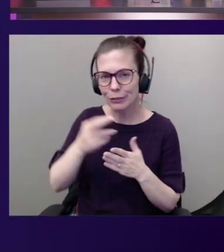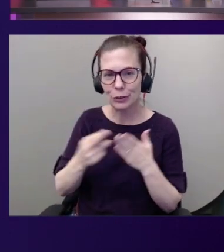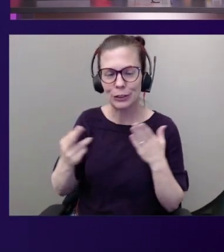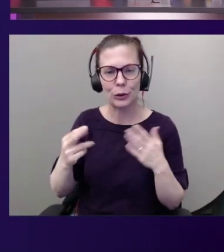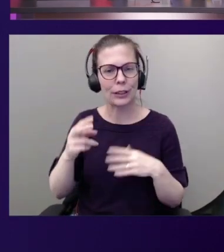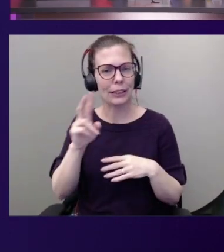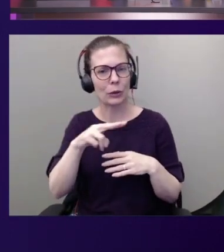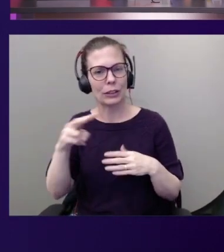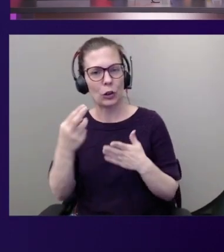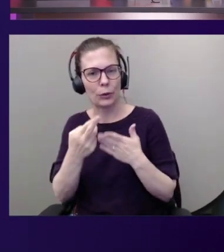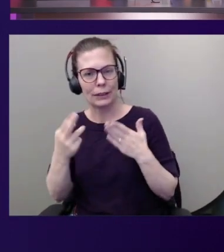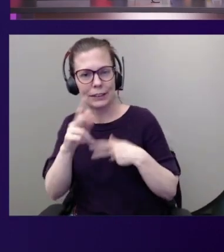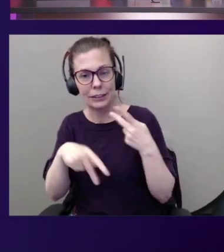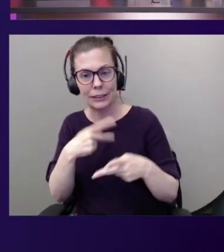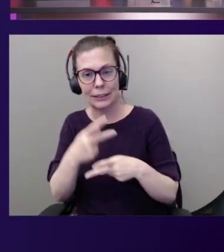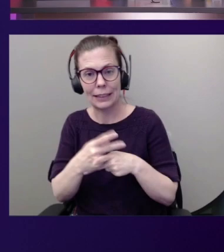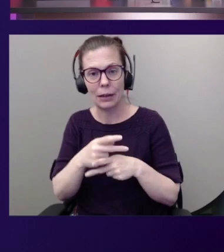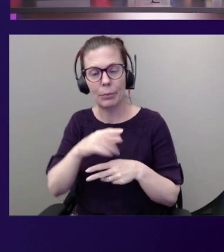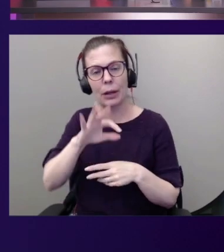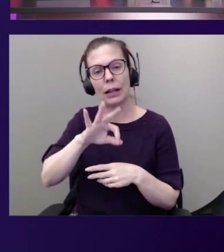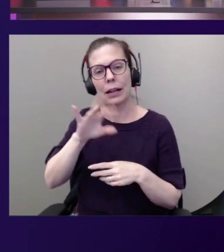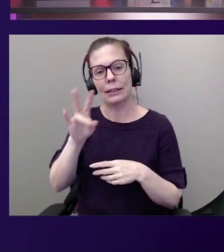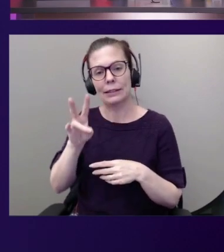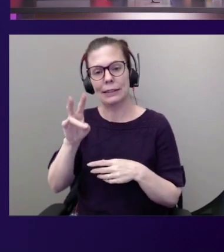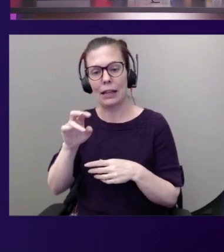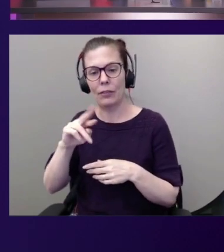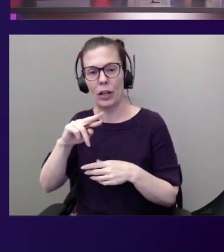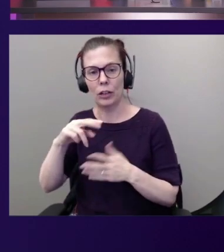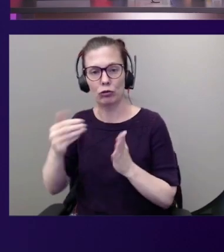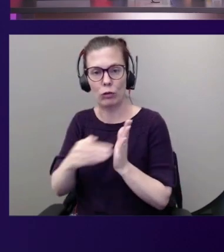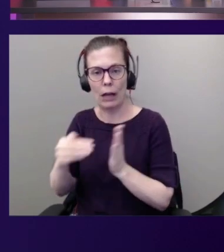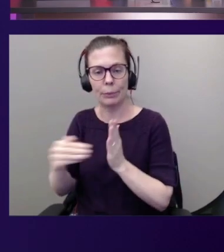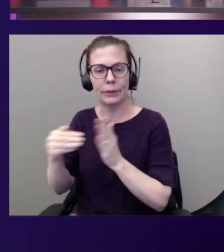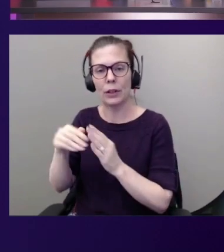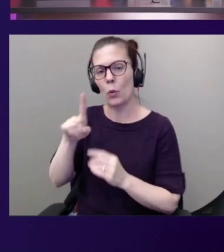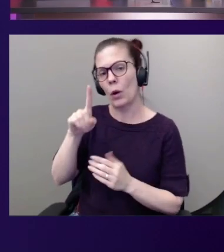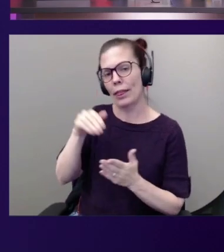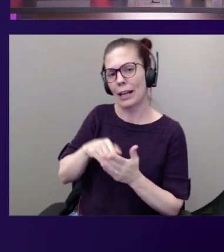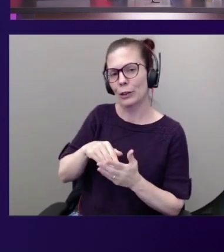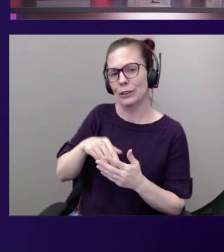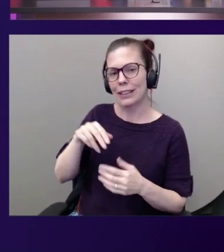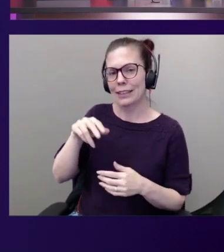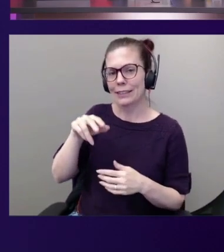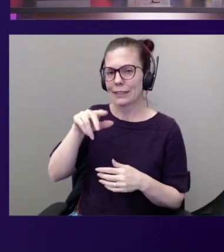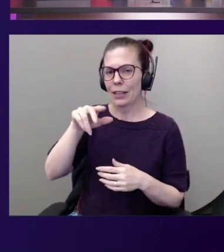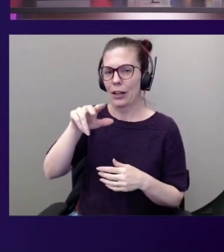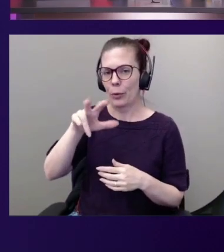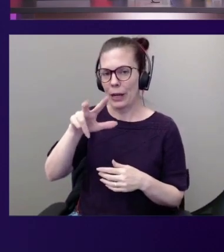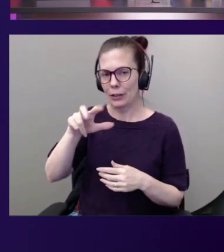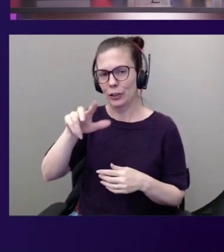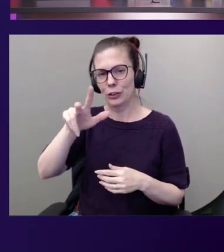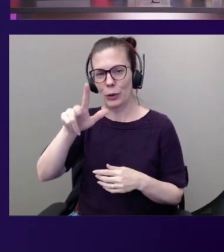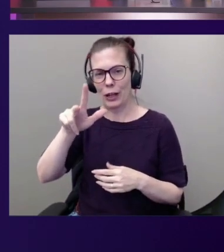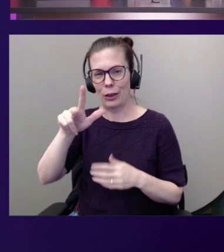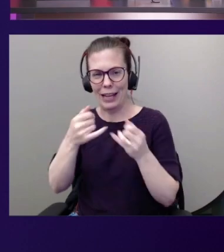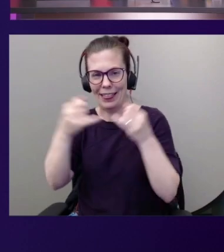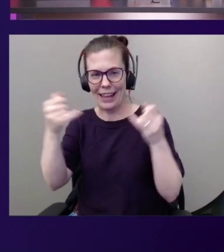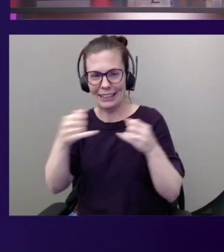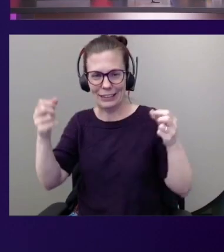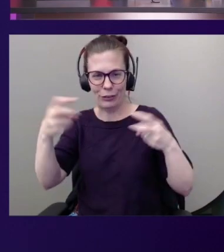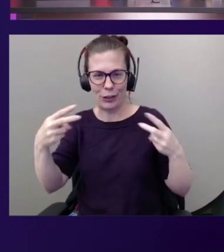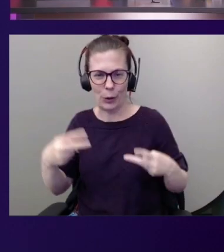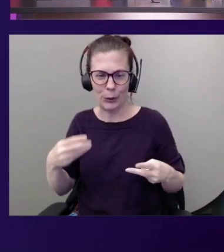resource types, 97 refs, and 1,323 lines of code. And I know it's obviously too small for to